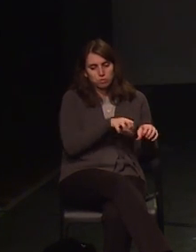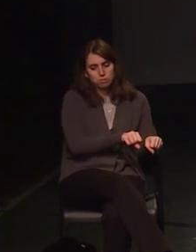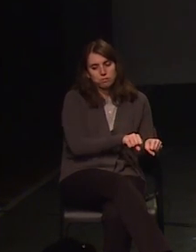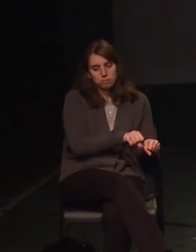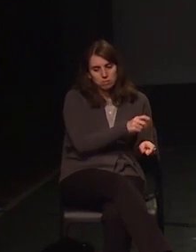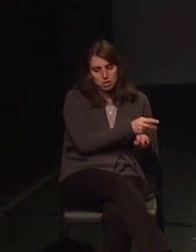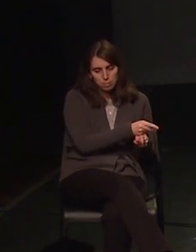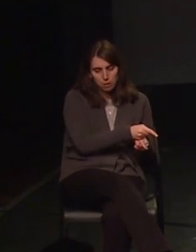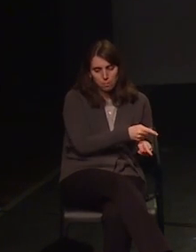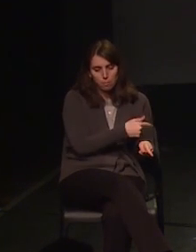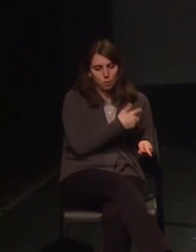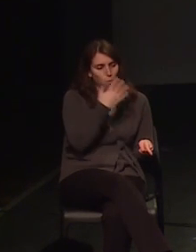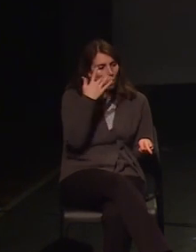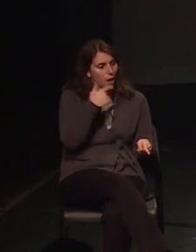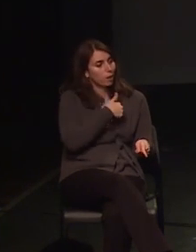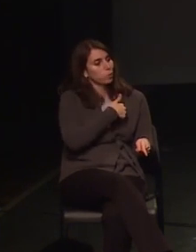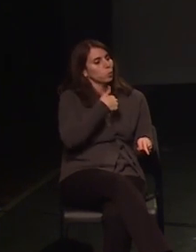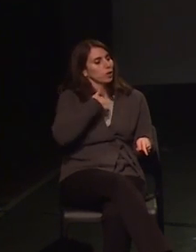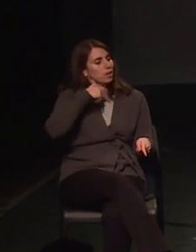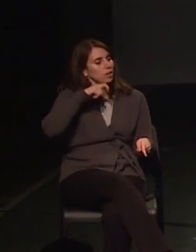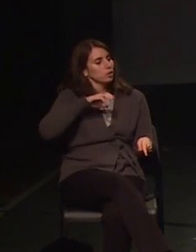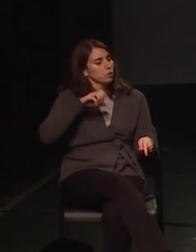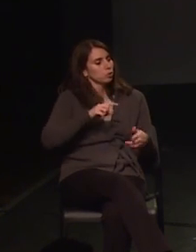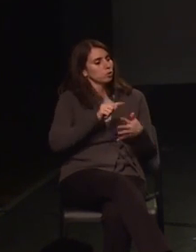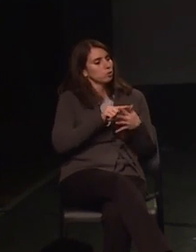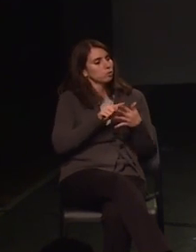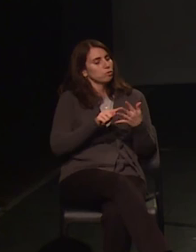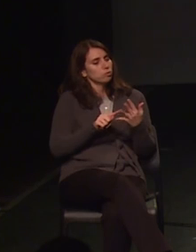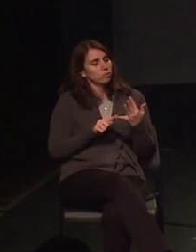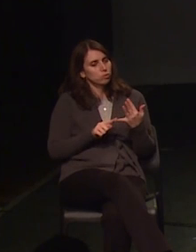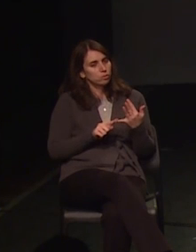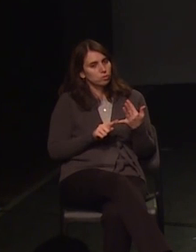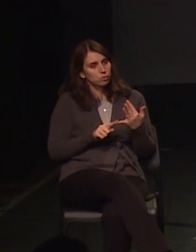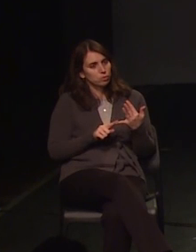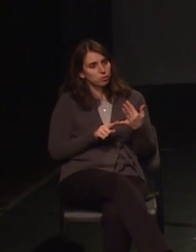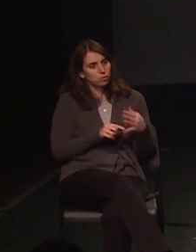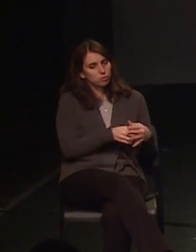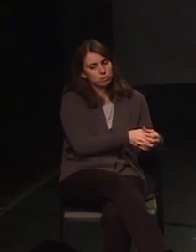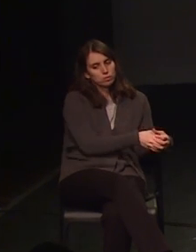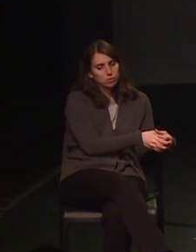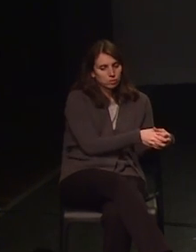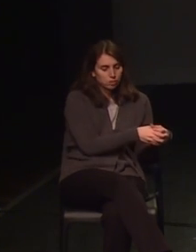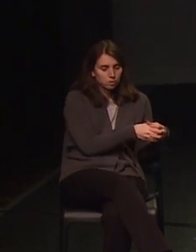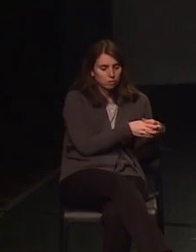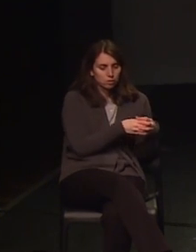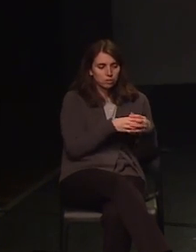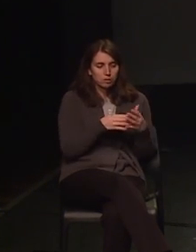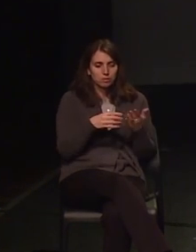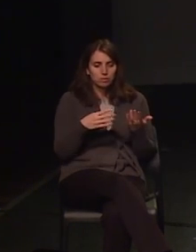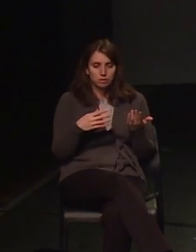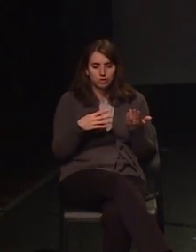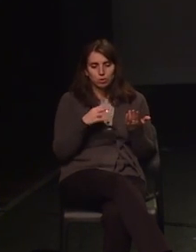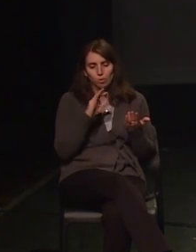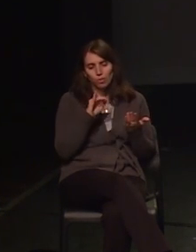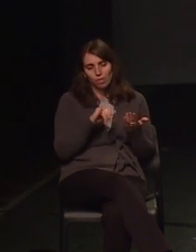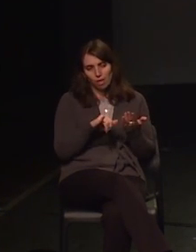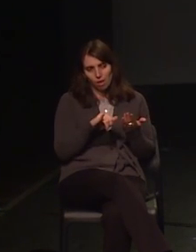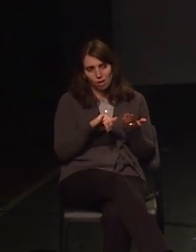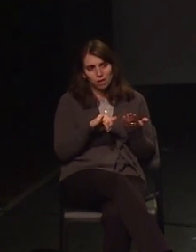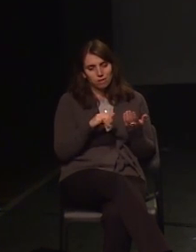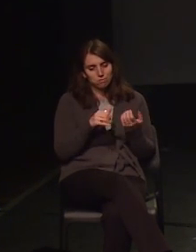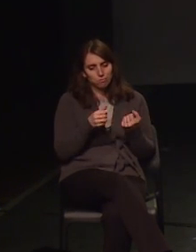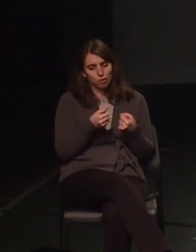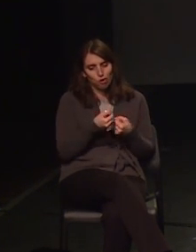in the blank, the thing that we need to do. And I think that that can sometimes leave us to miss things because